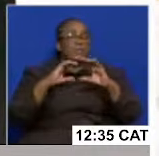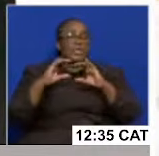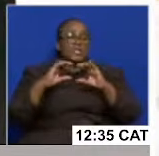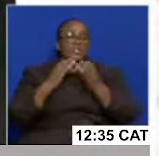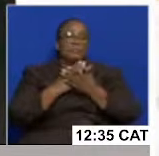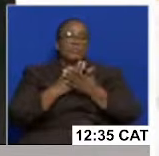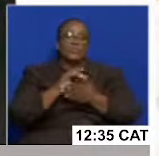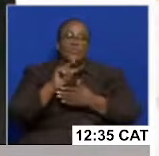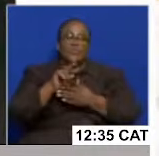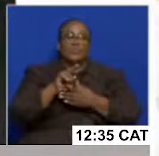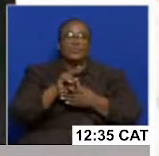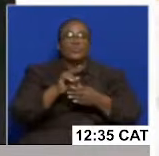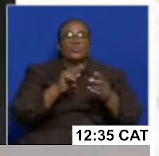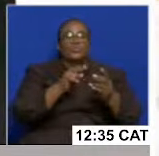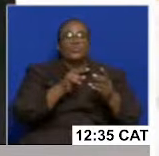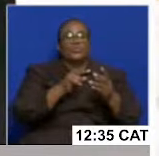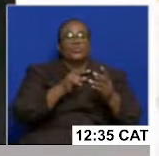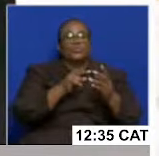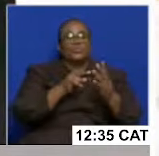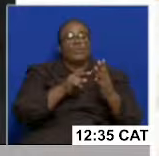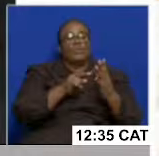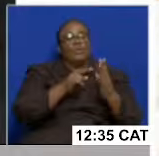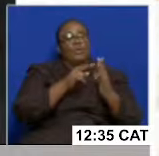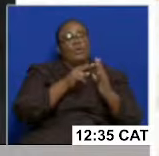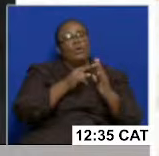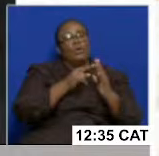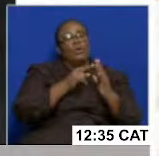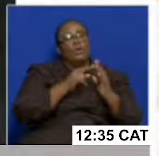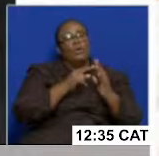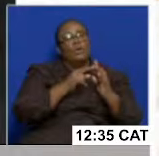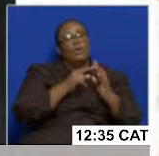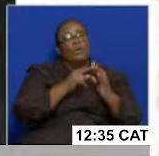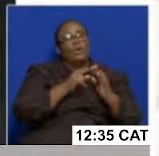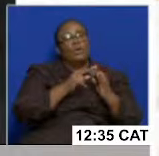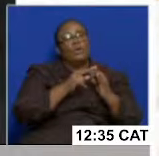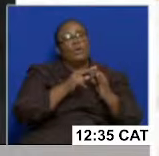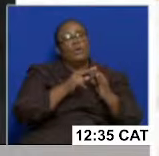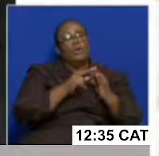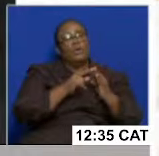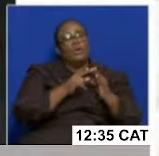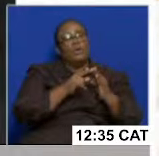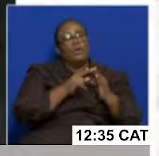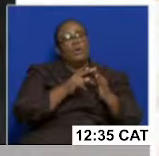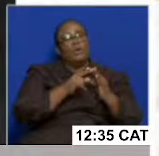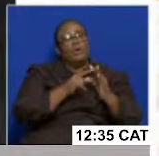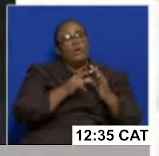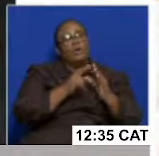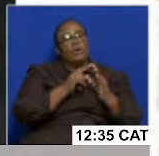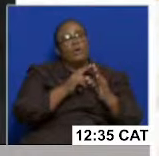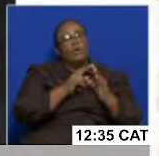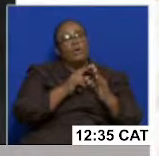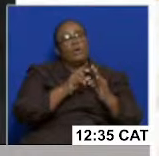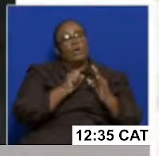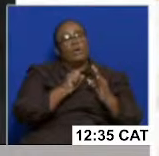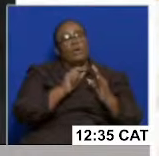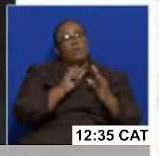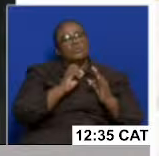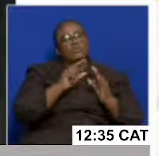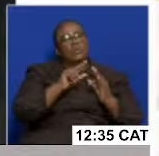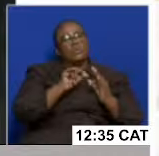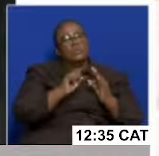could I please draw your attention to the black